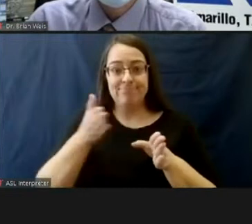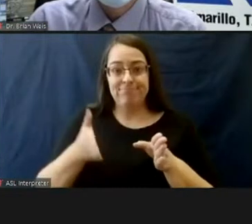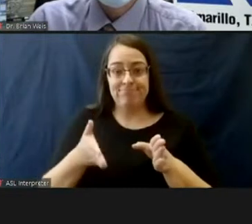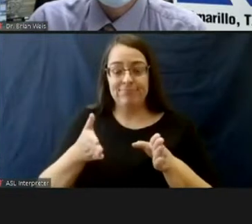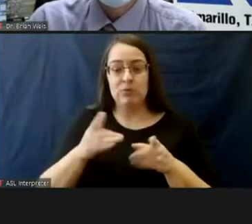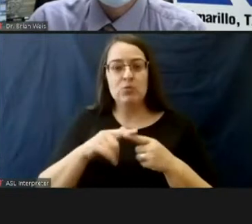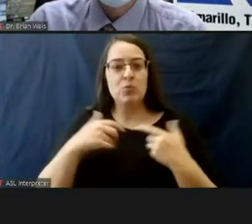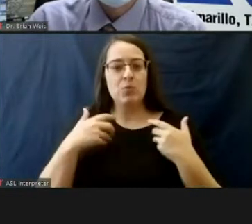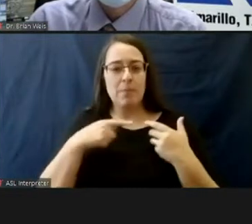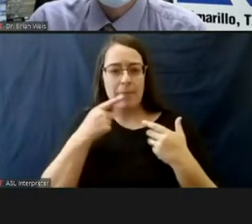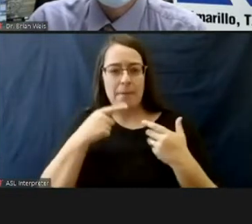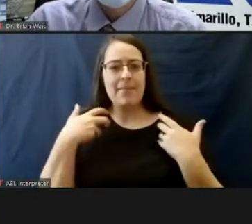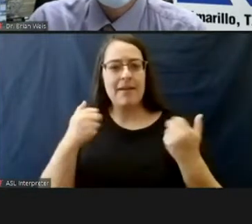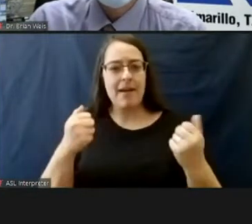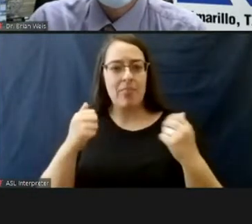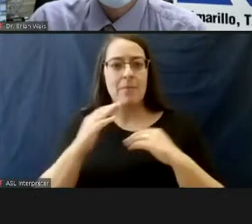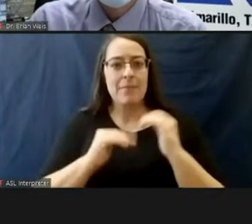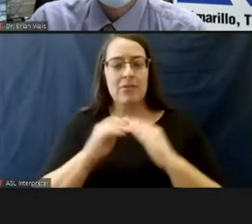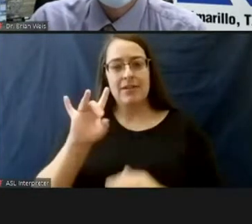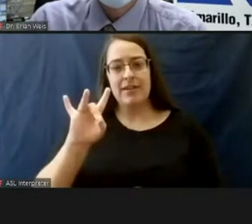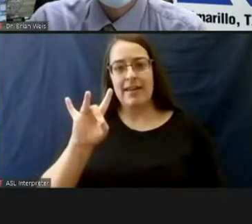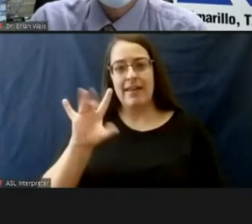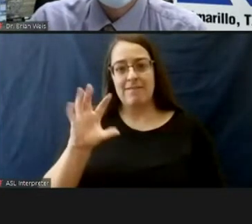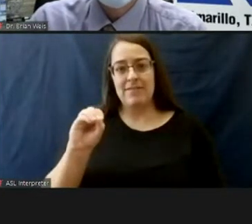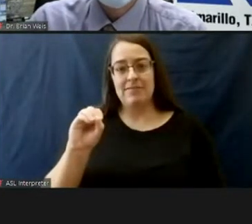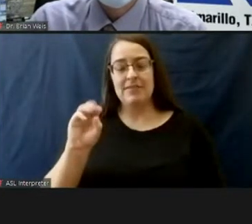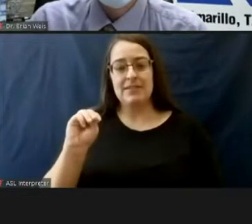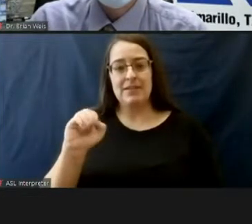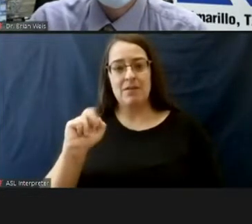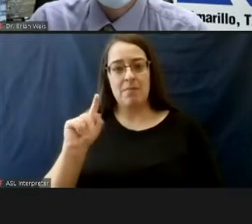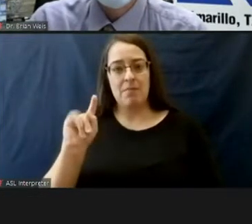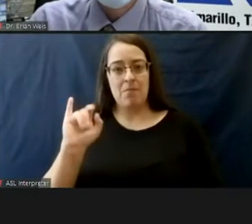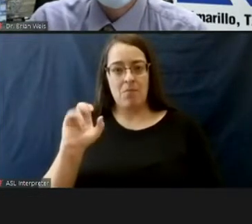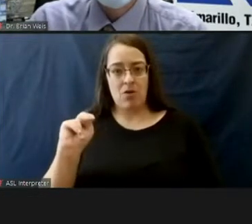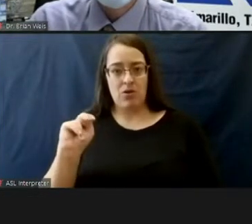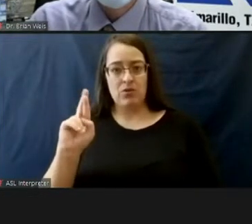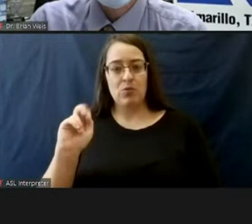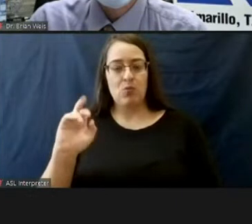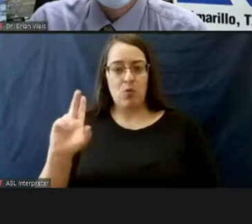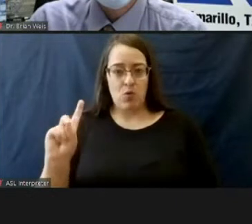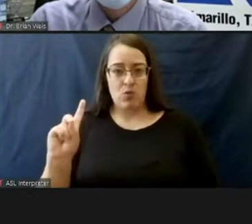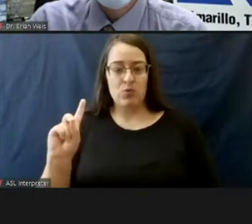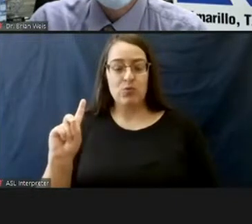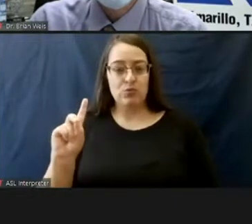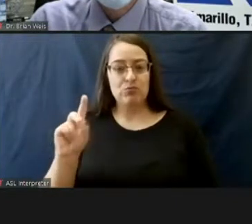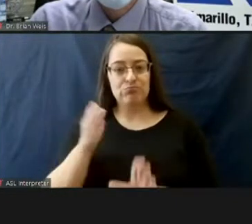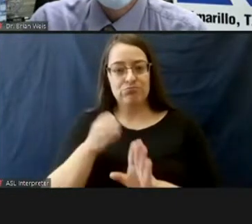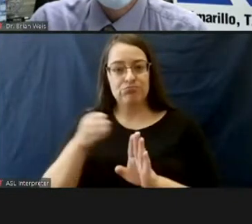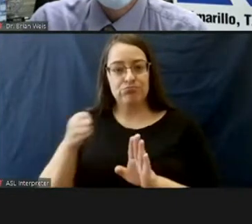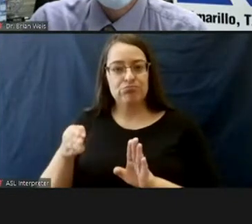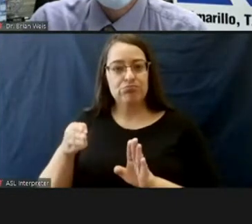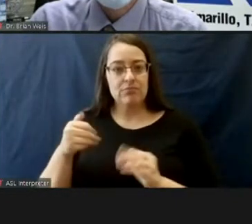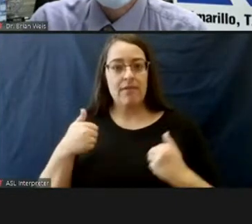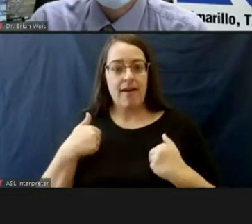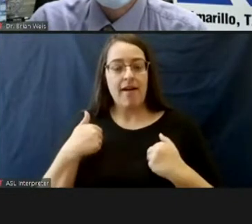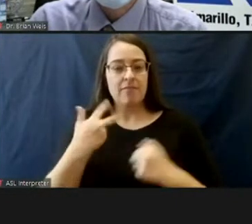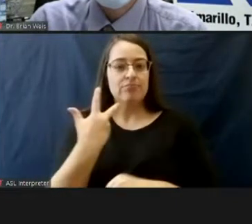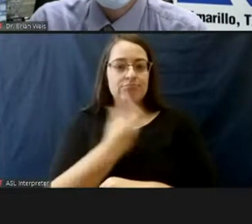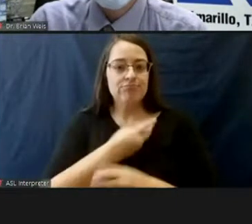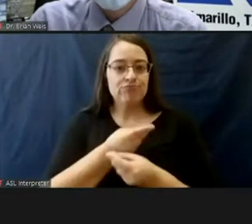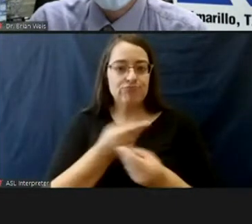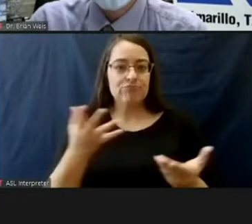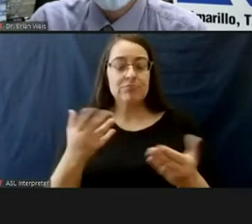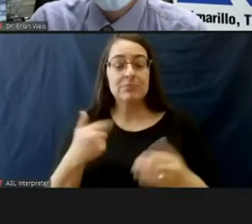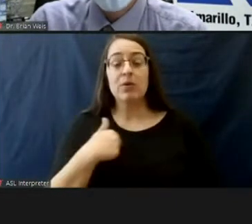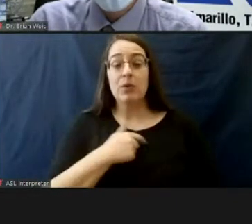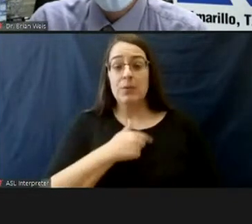health building at 850 Martin Road. We also, as kind of a housekeeping business, we have